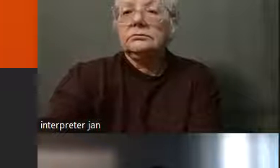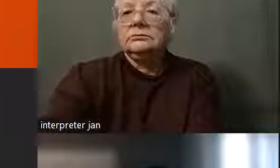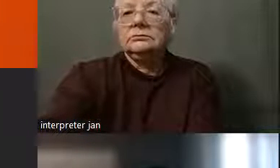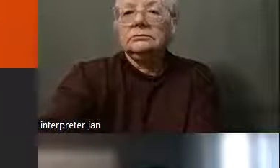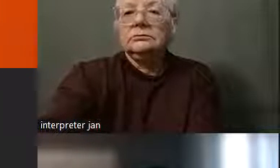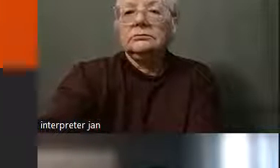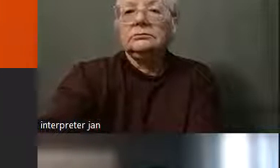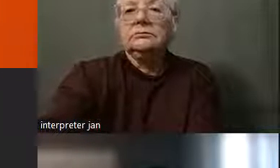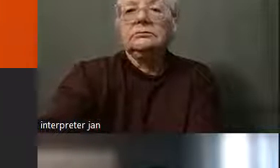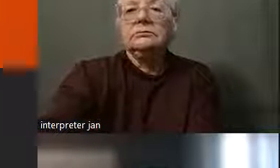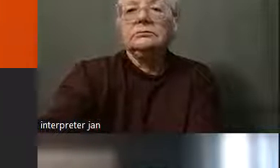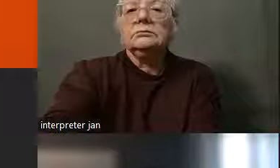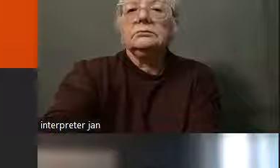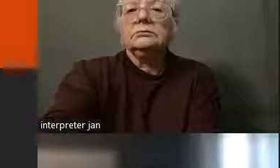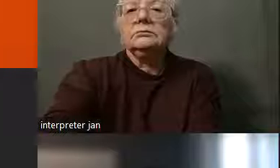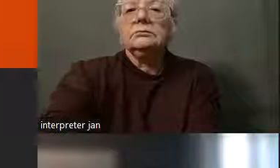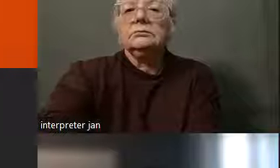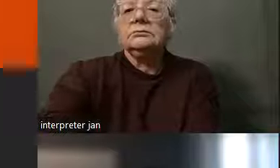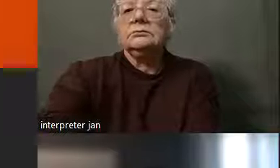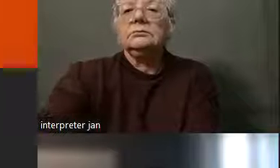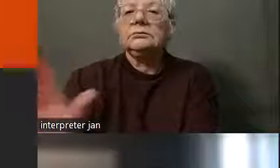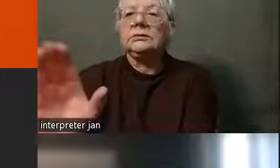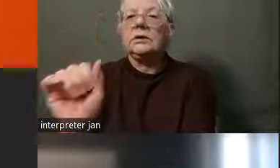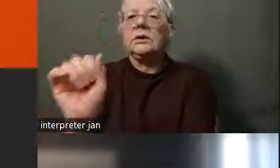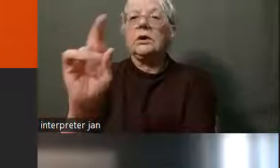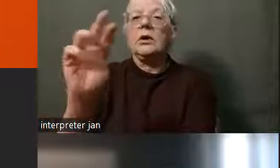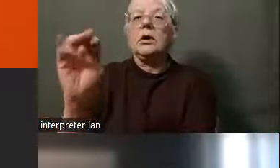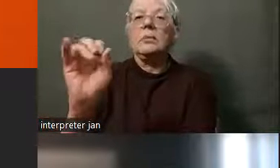Okay, next question, Carmen.